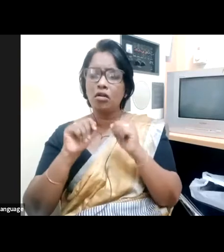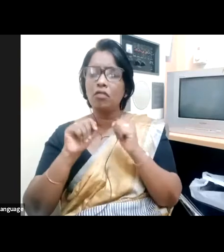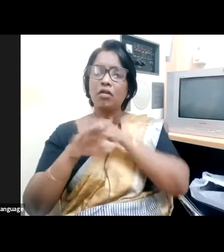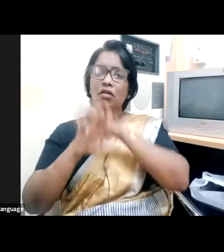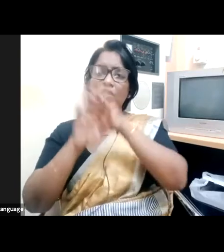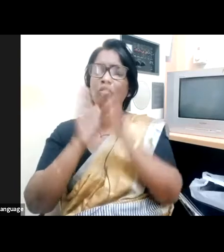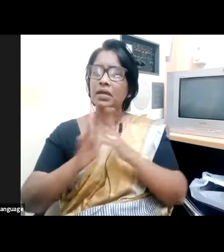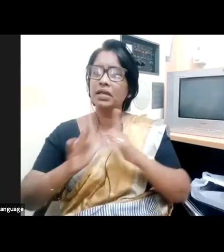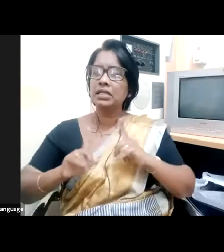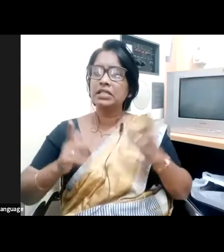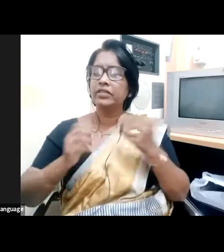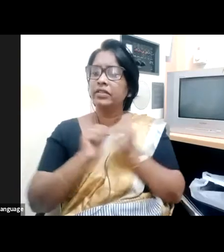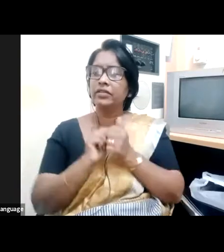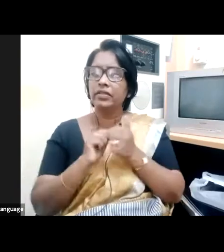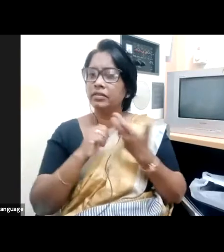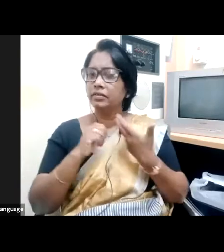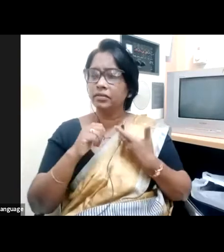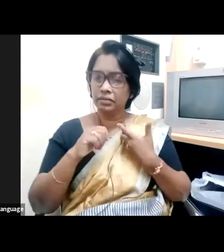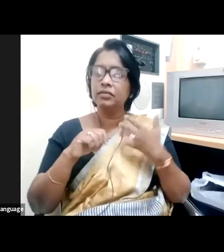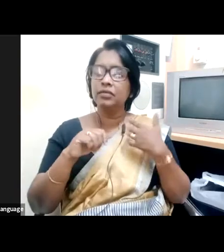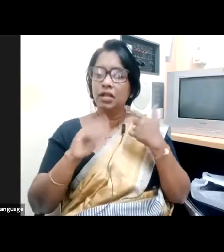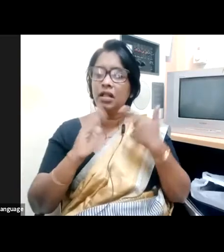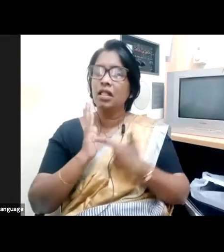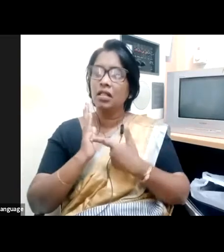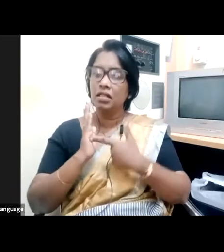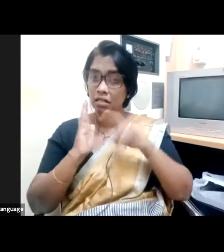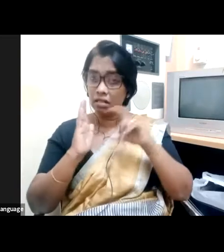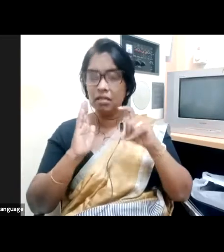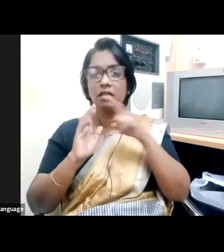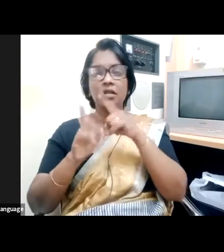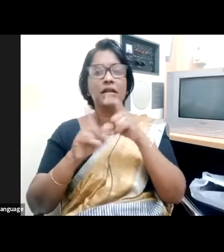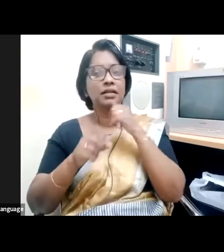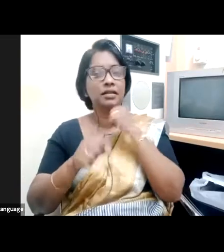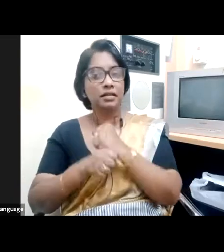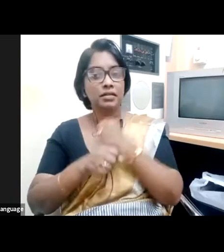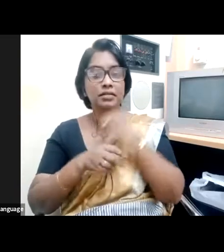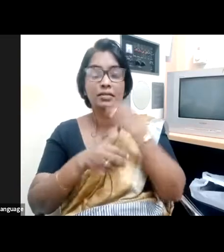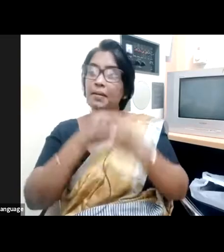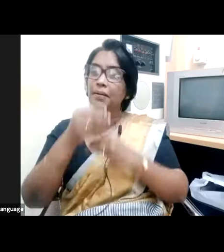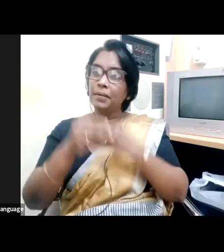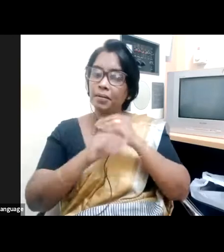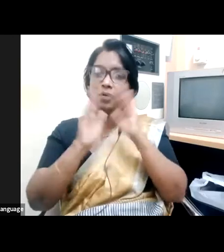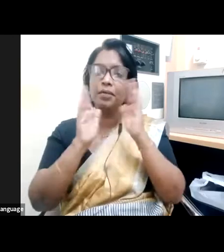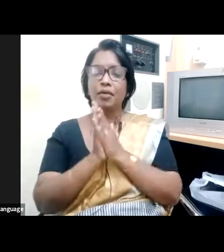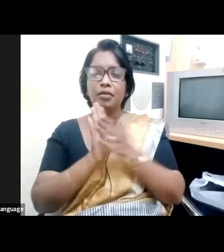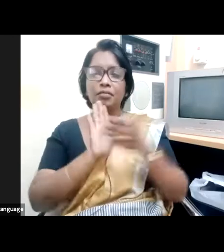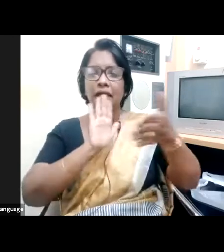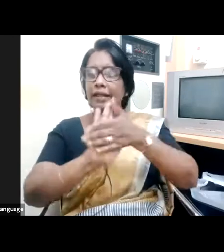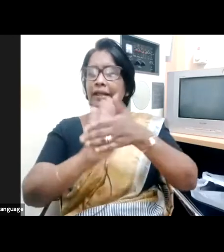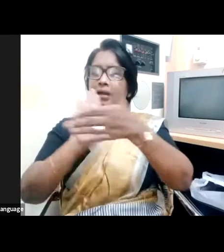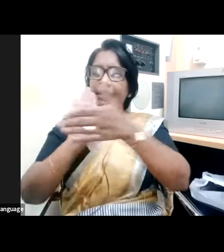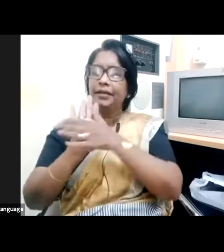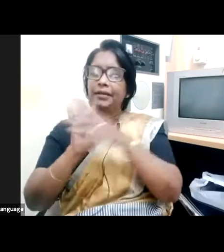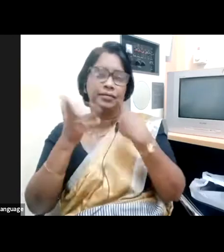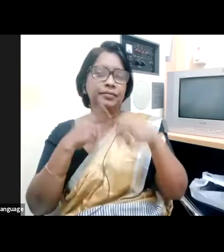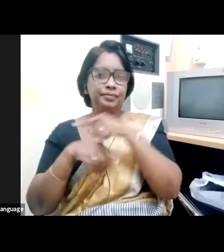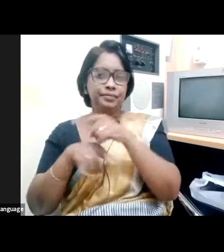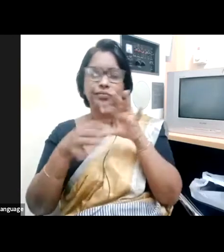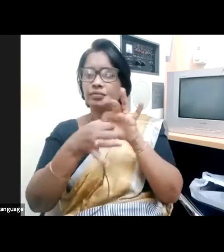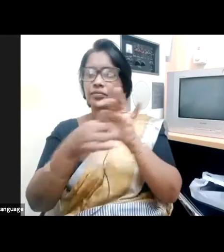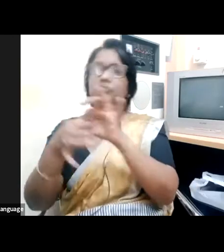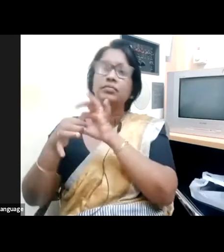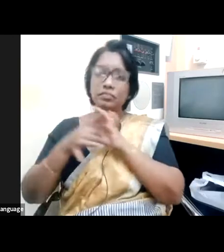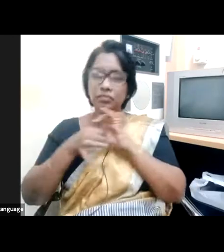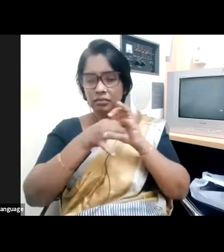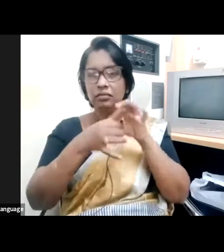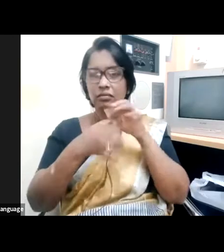think technology and digital innovation, which are very closely intertwined now, is one or